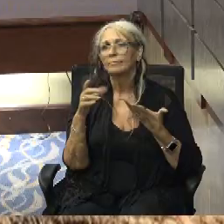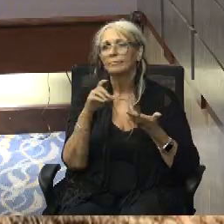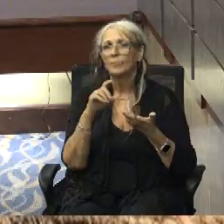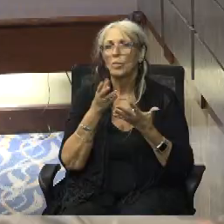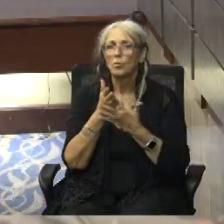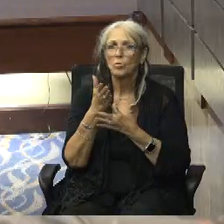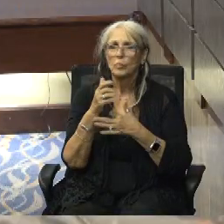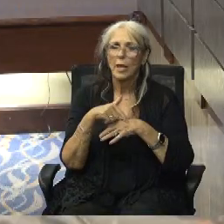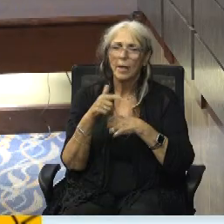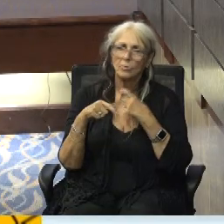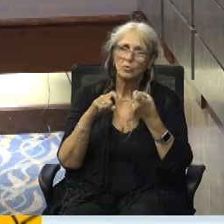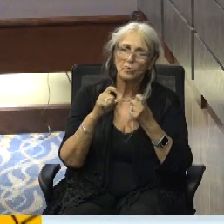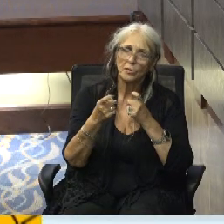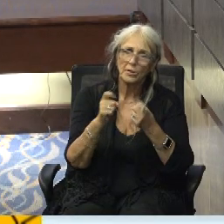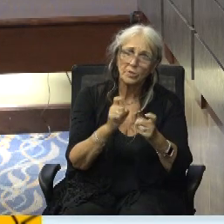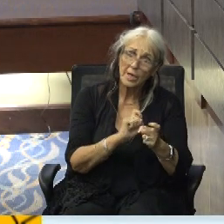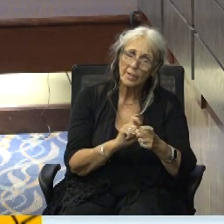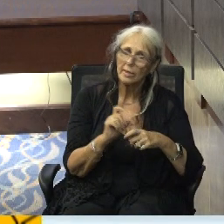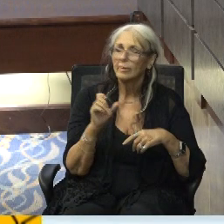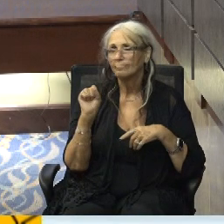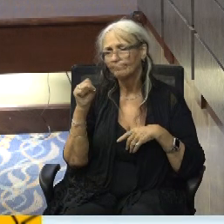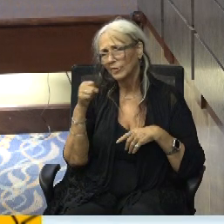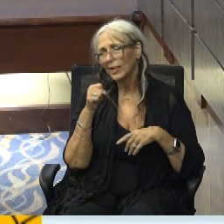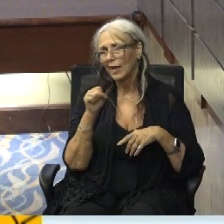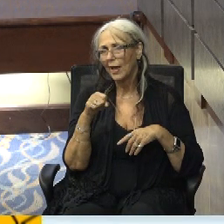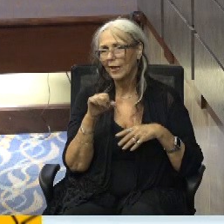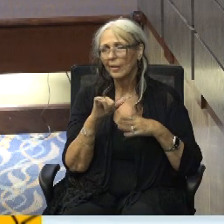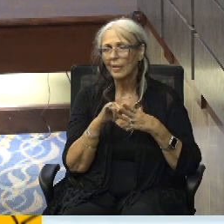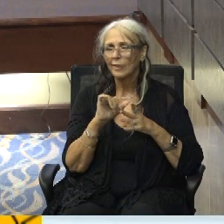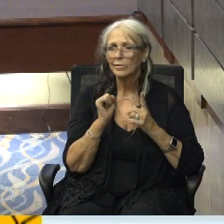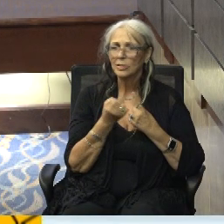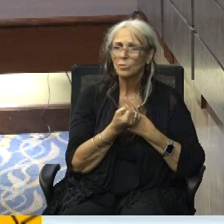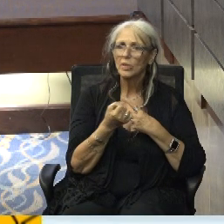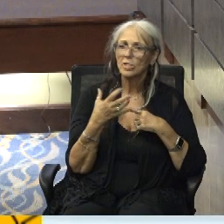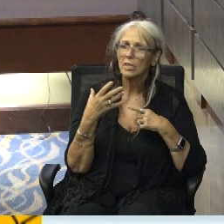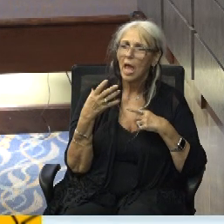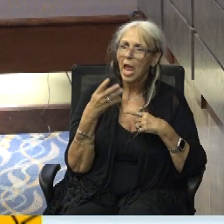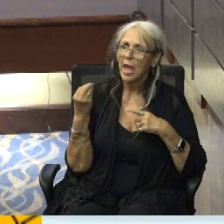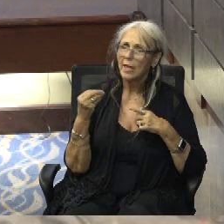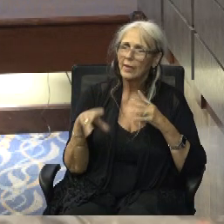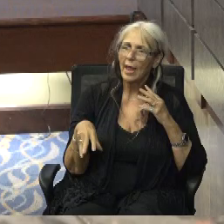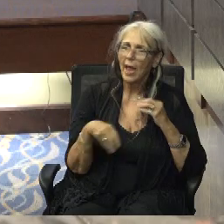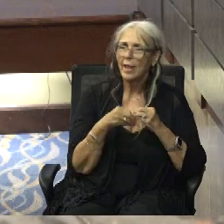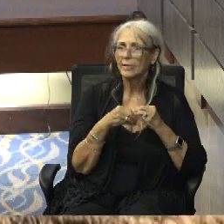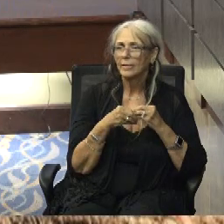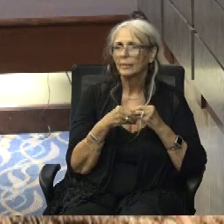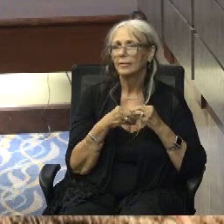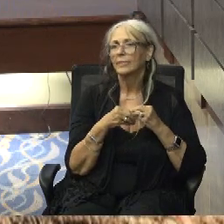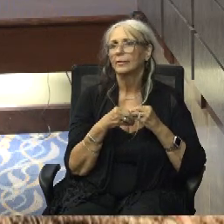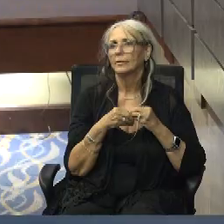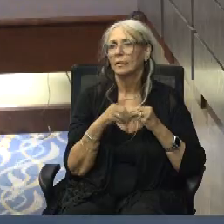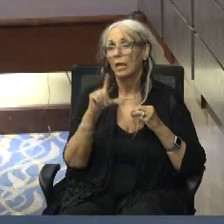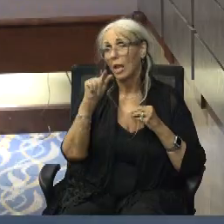Yeah. And then the city owns the vacant lot, so we expanded it to include all those properties.